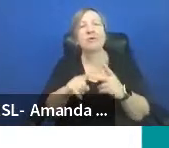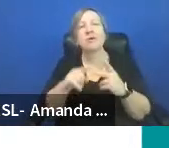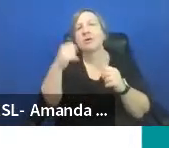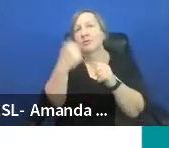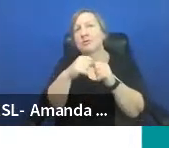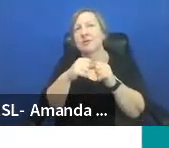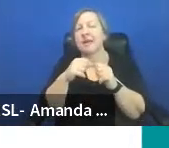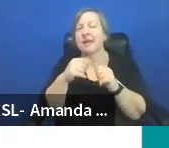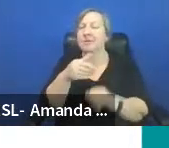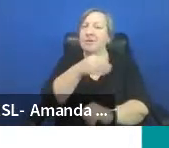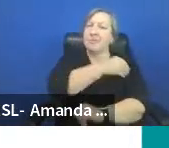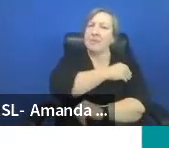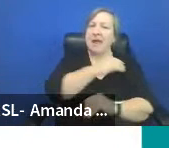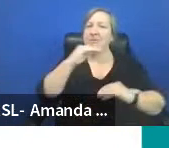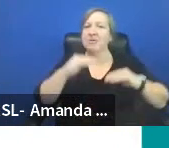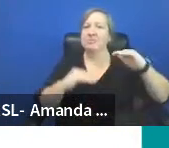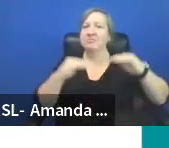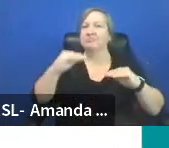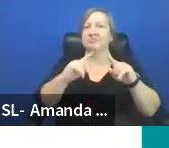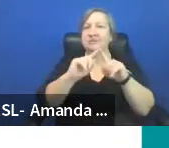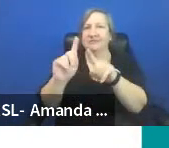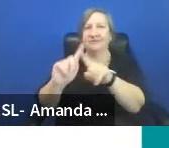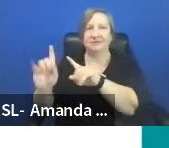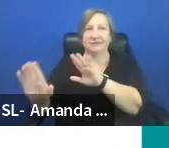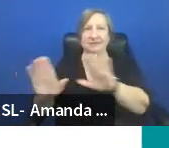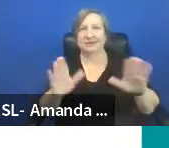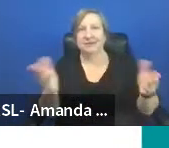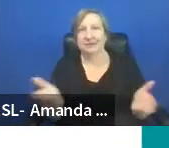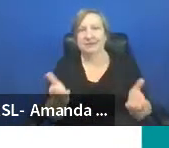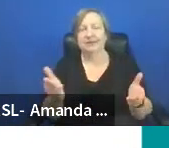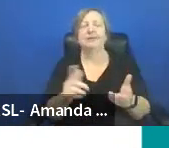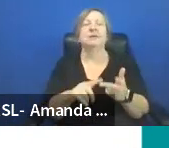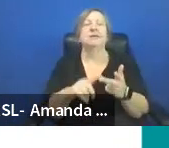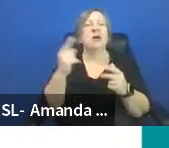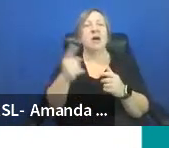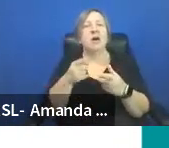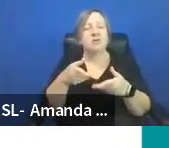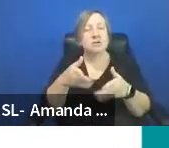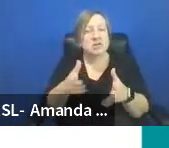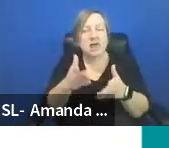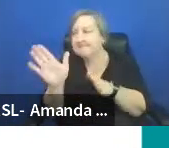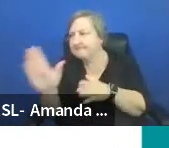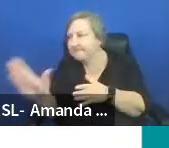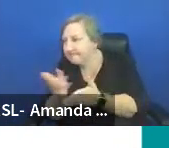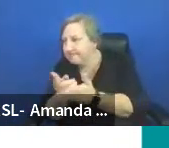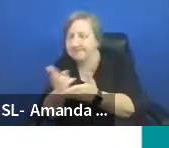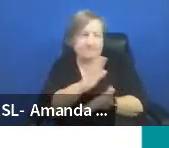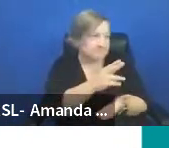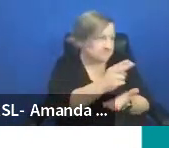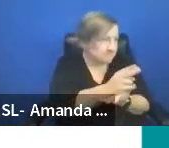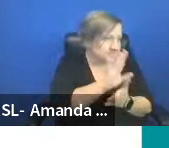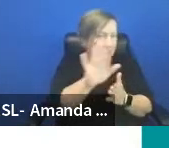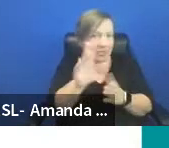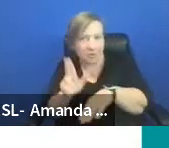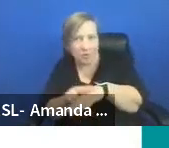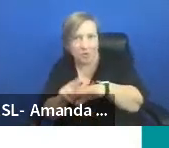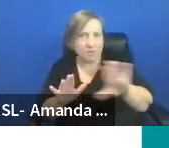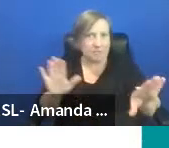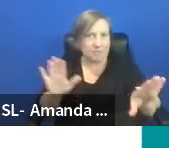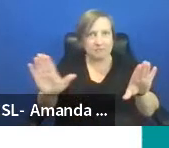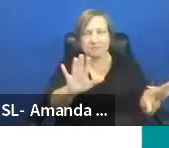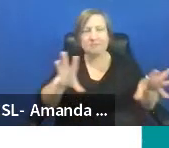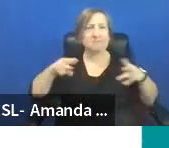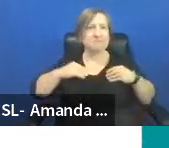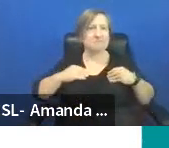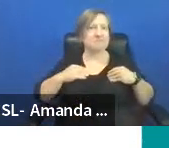dynamics in our virtual room, for us to always create a space for multiple truths and norms, be kind and be